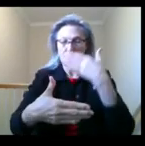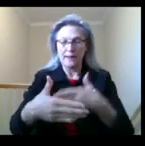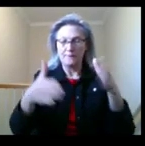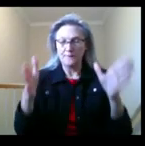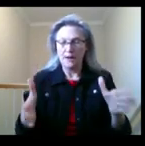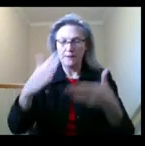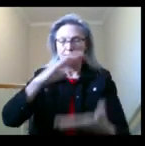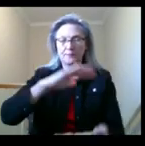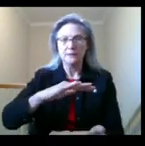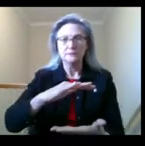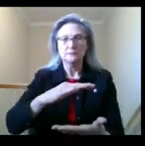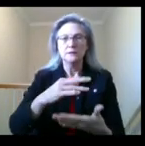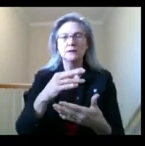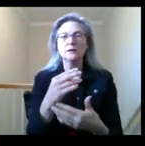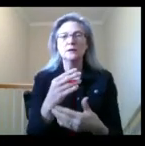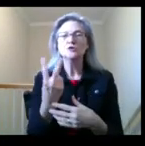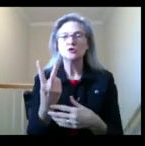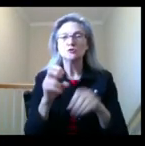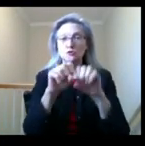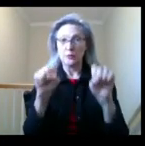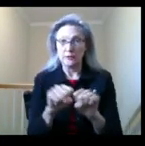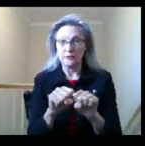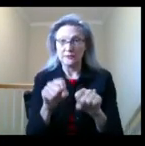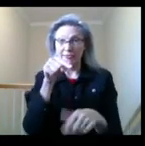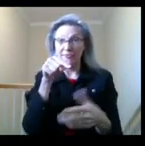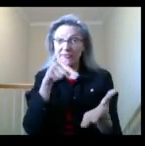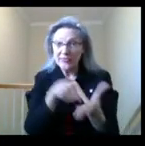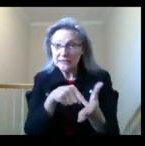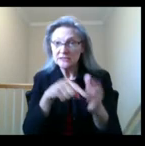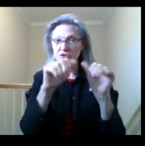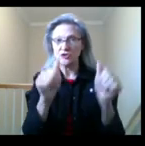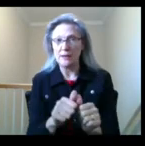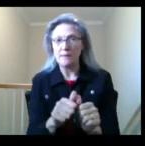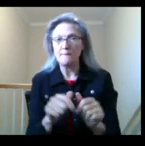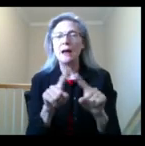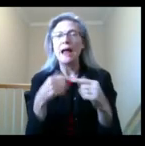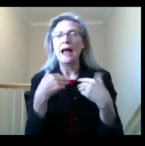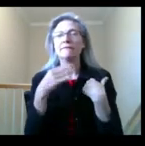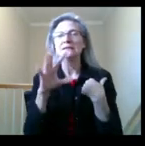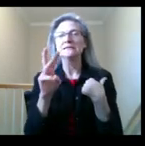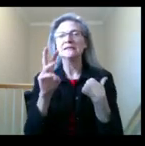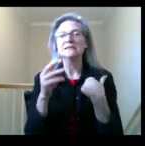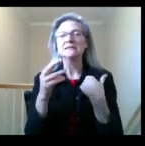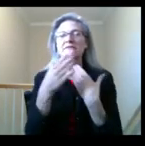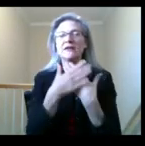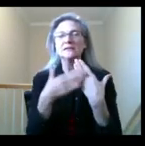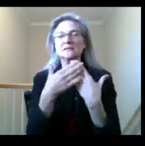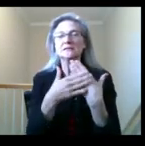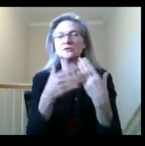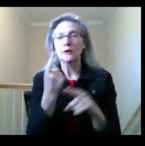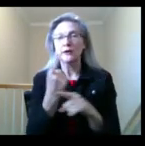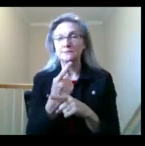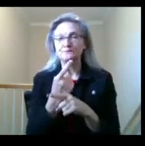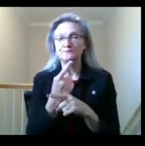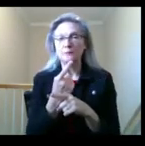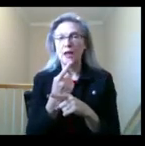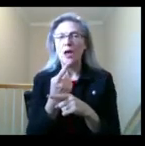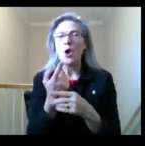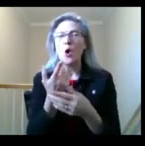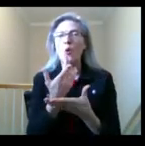that there are 2 total squares. But I have 6 faces, right? So